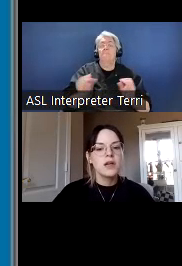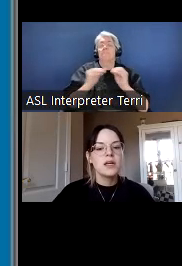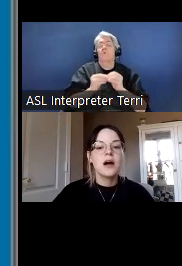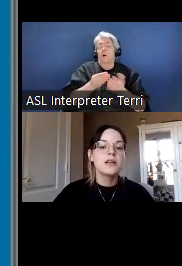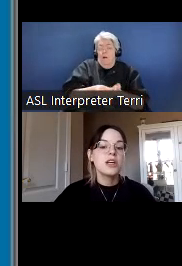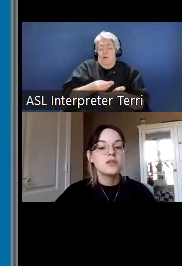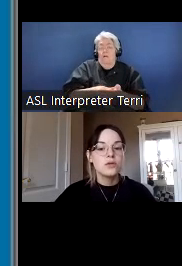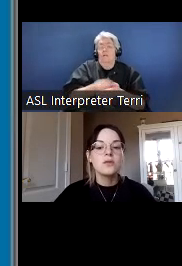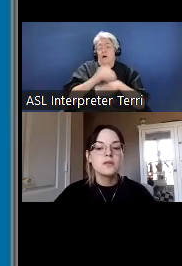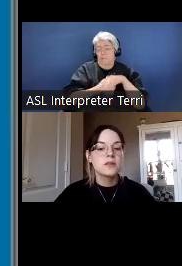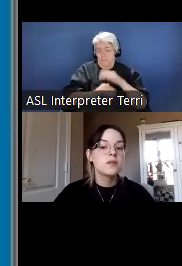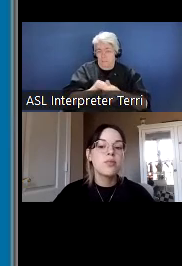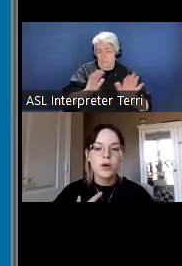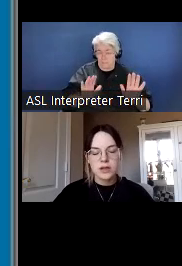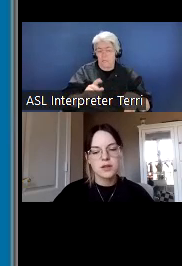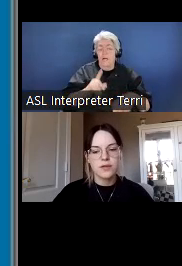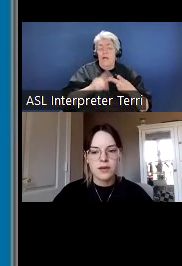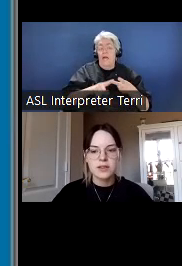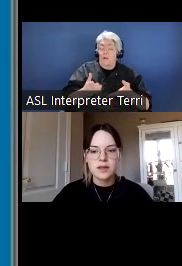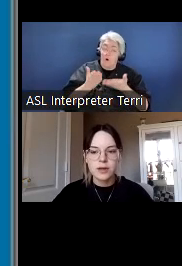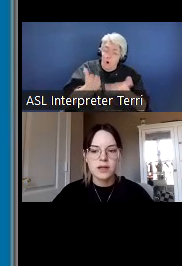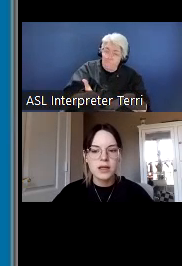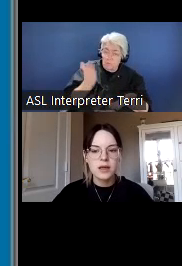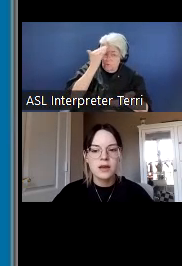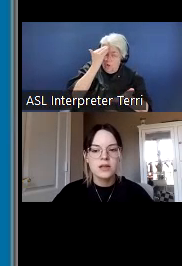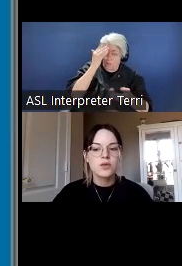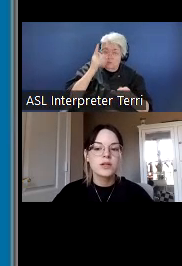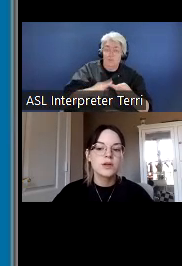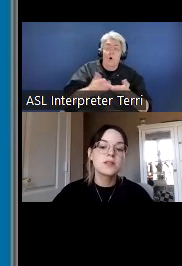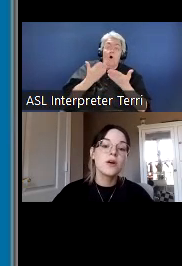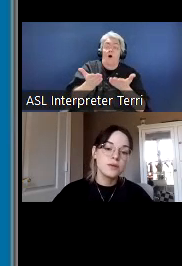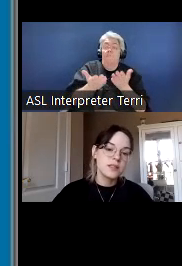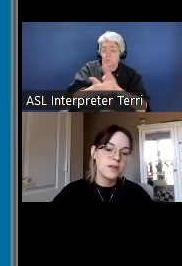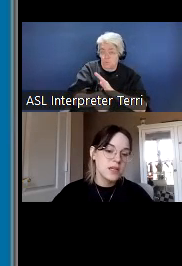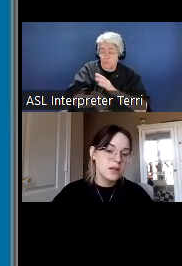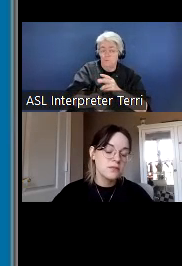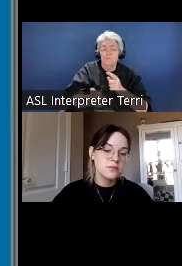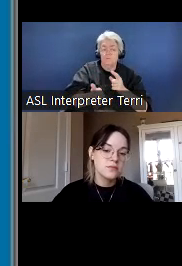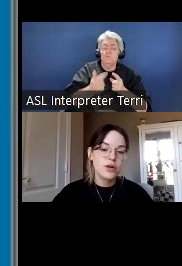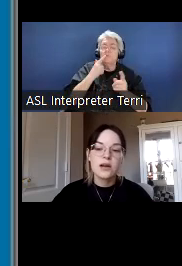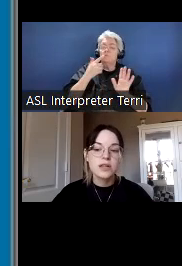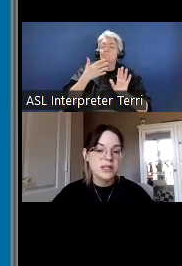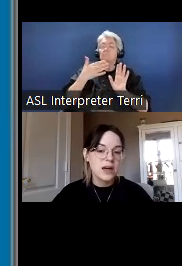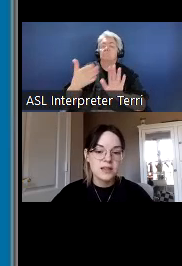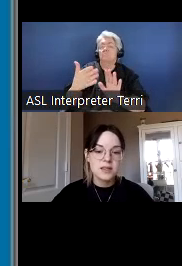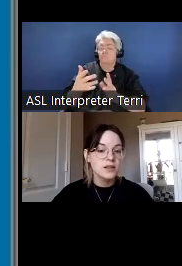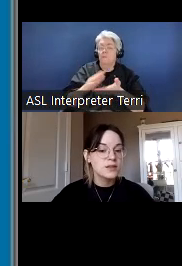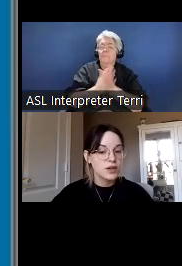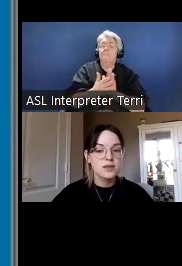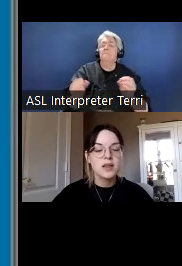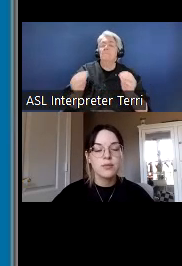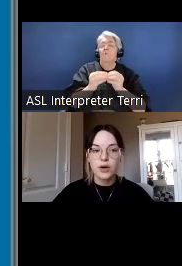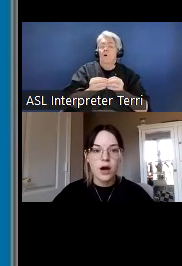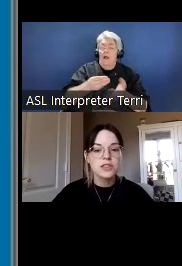and offering knowledge and tools to support a survivor's ability to work towards their own safety, prioritize